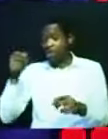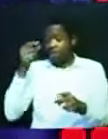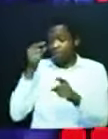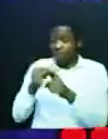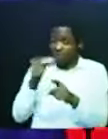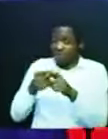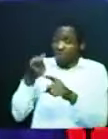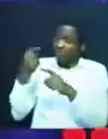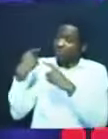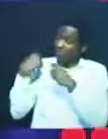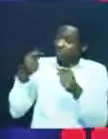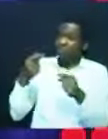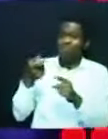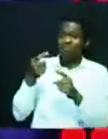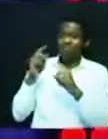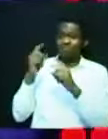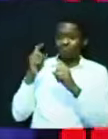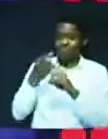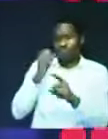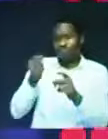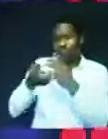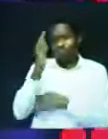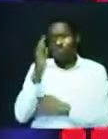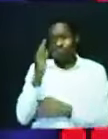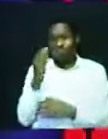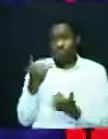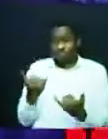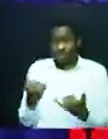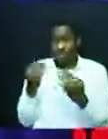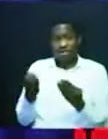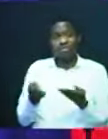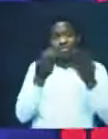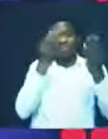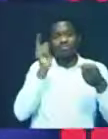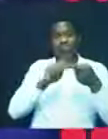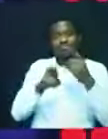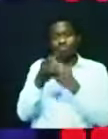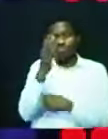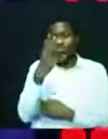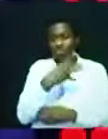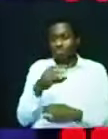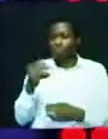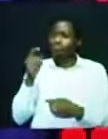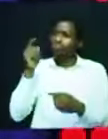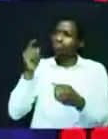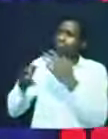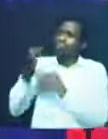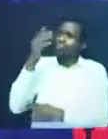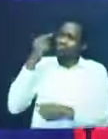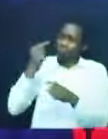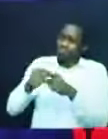Lord. Now I commit you to God and to the word of his grace,